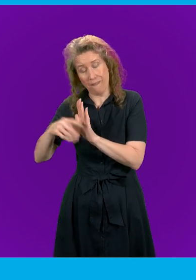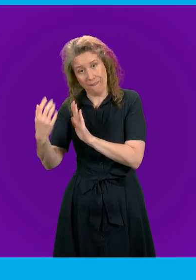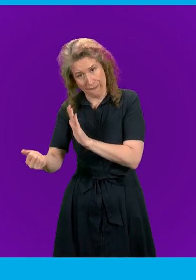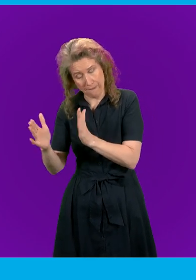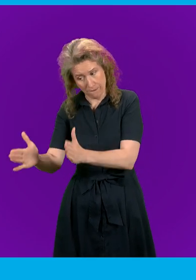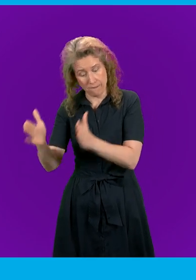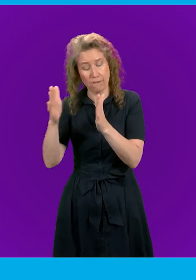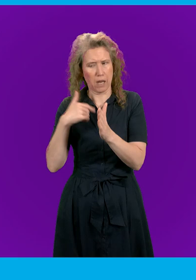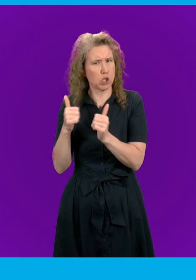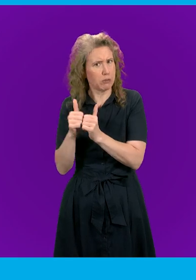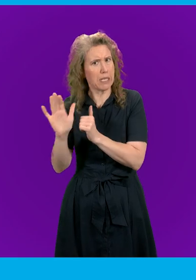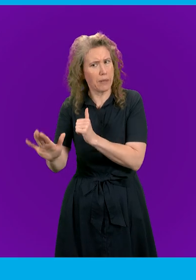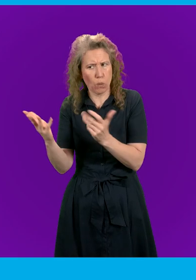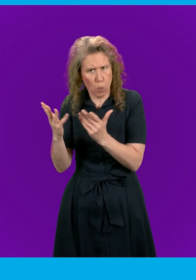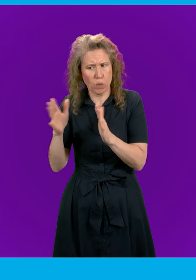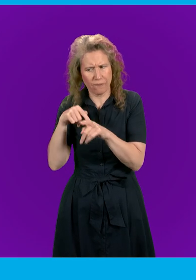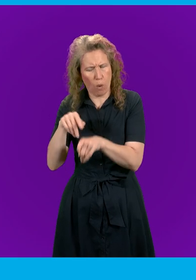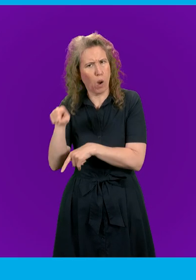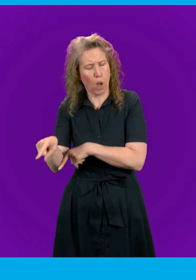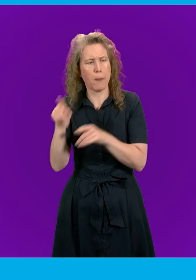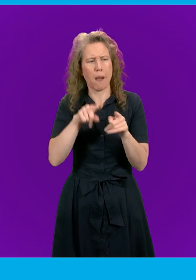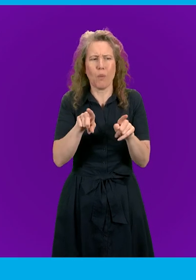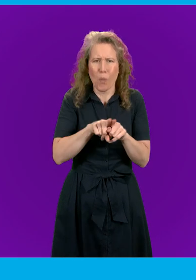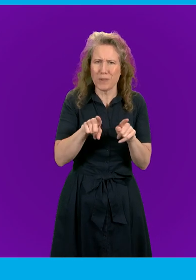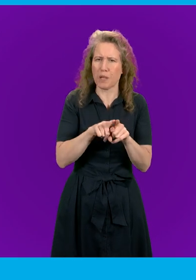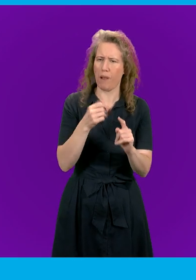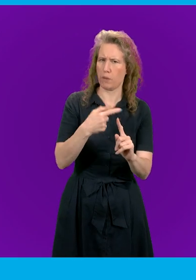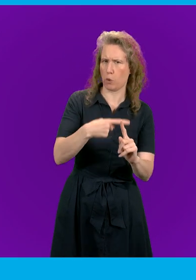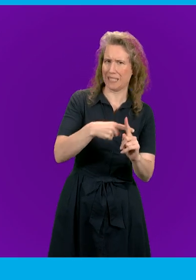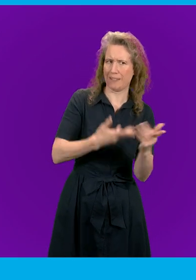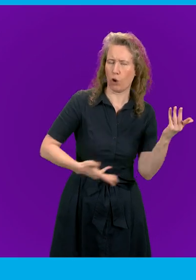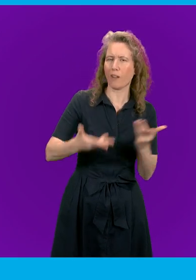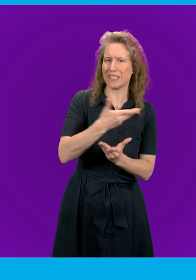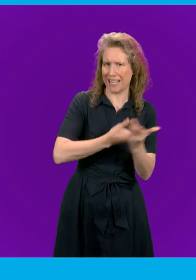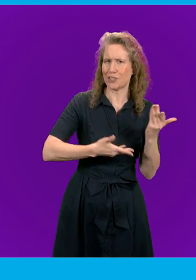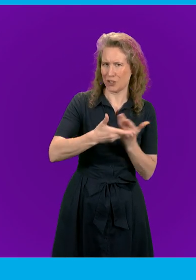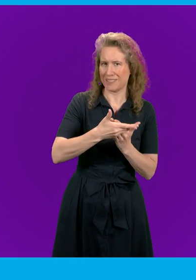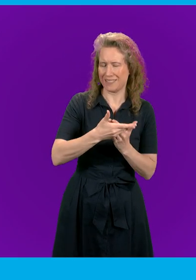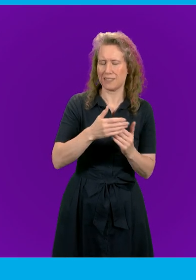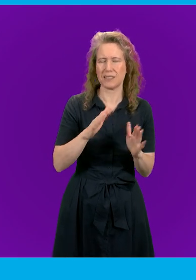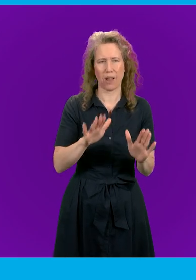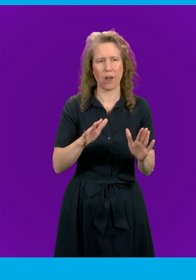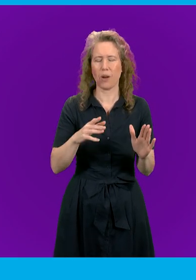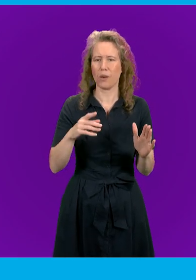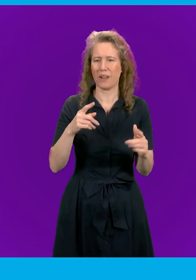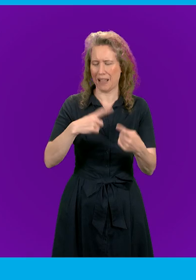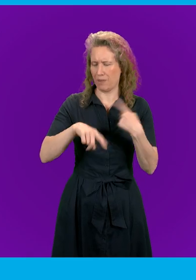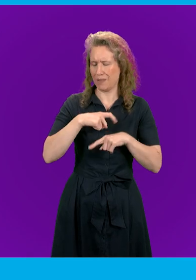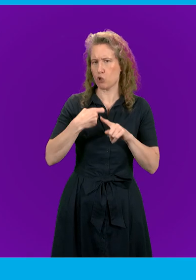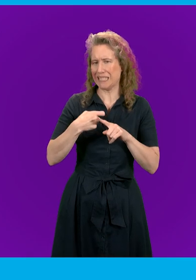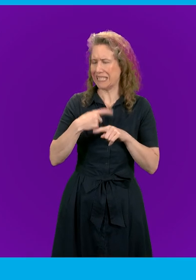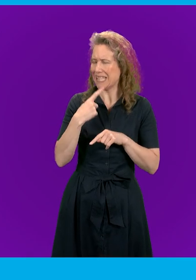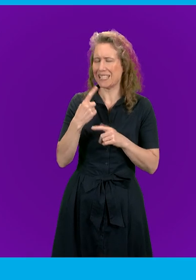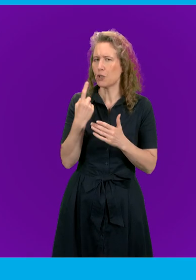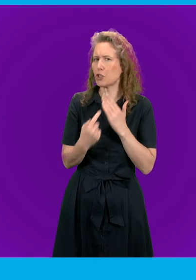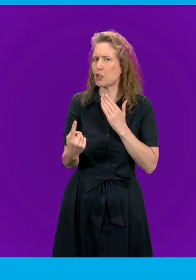earlier, which I completely agree with. That's something that is a positive conversation, and then that relates back, Christy, to what you were saying around not